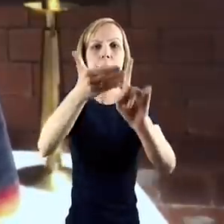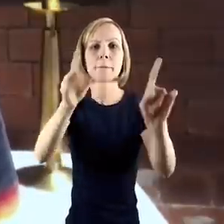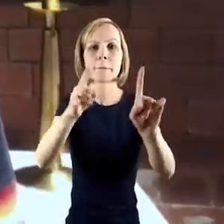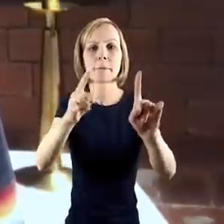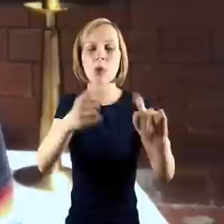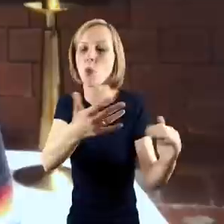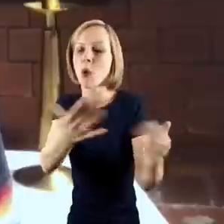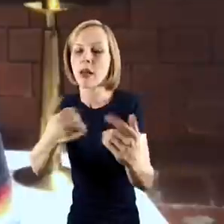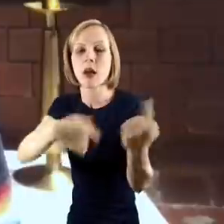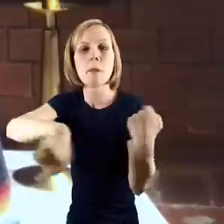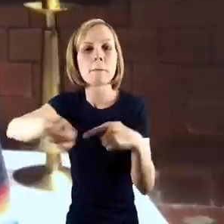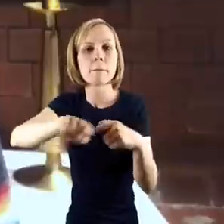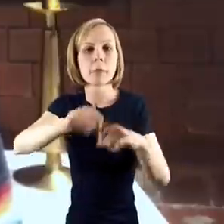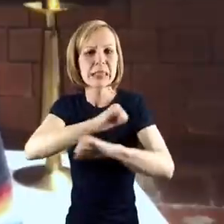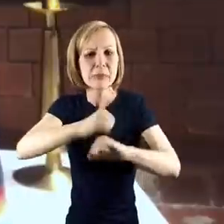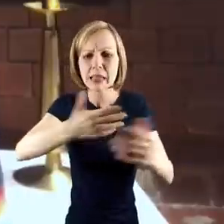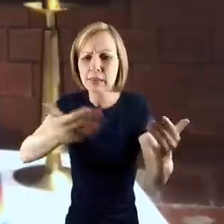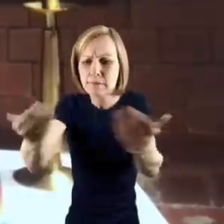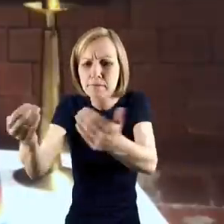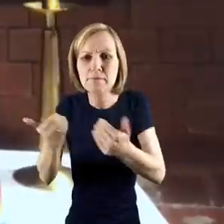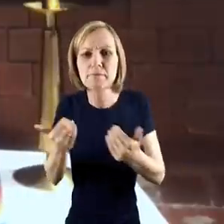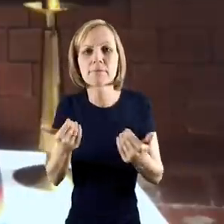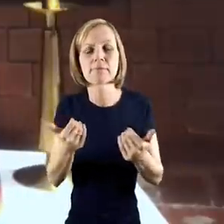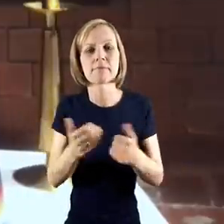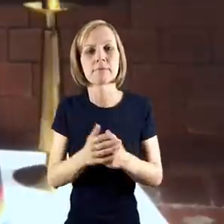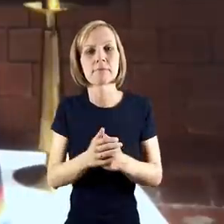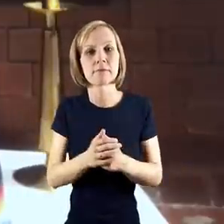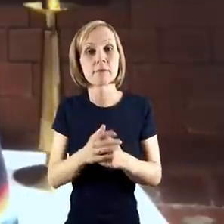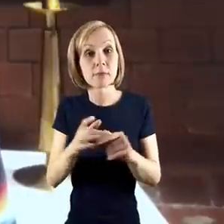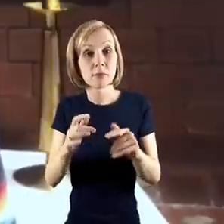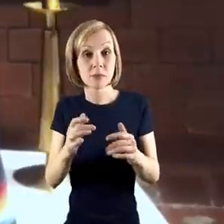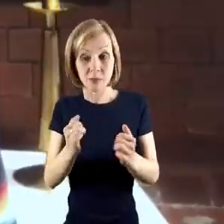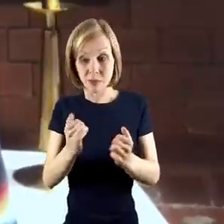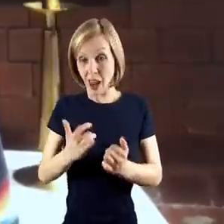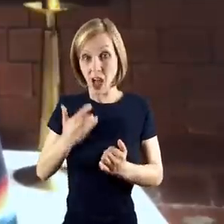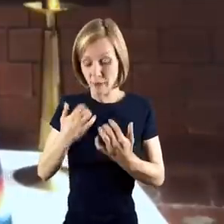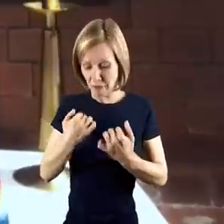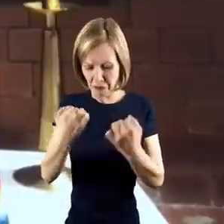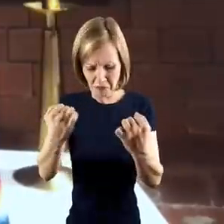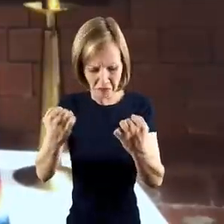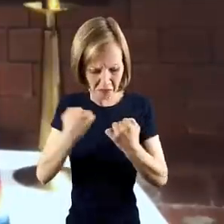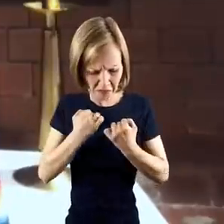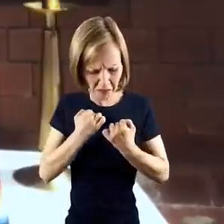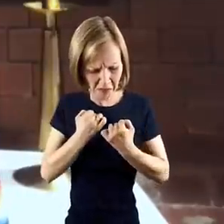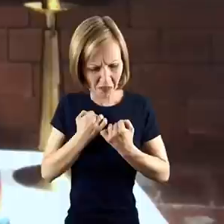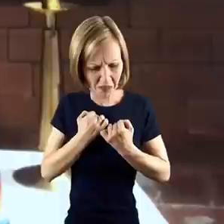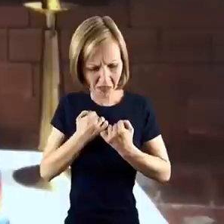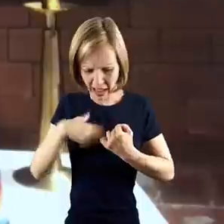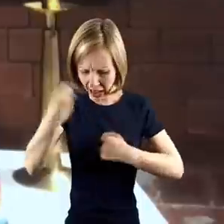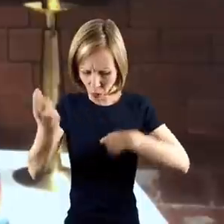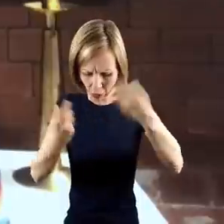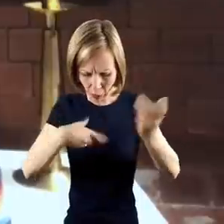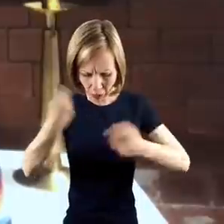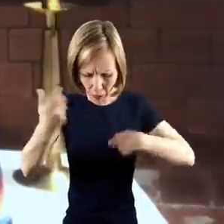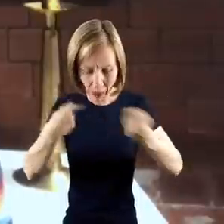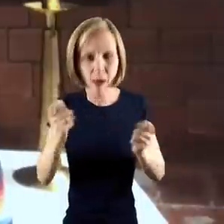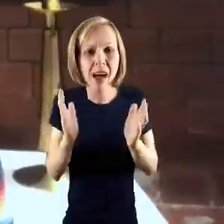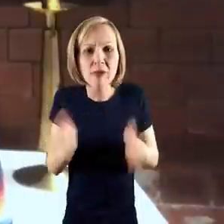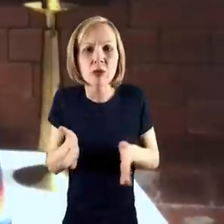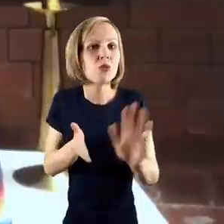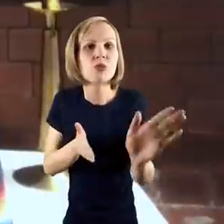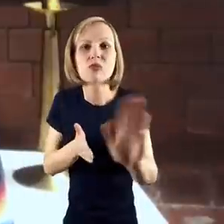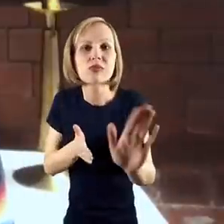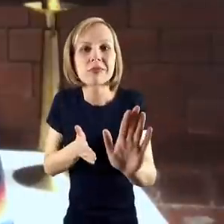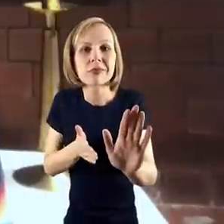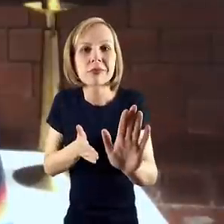The good news is we don't need to declutter our lives totally. We don't even need to be alone and silent to